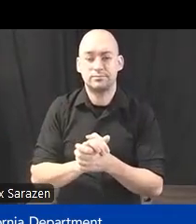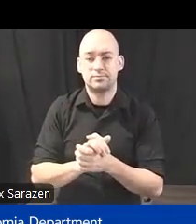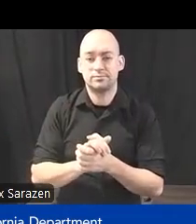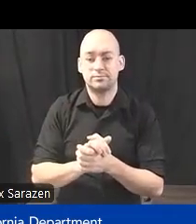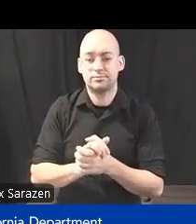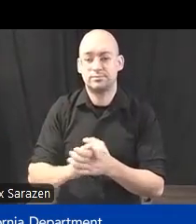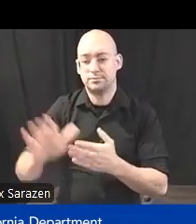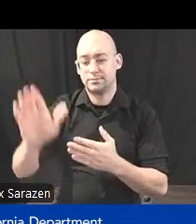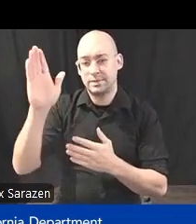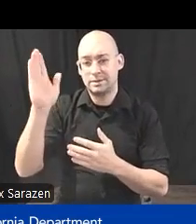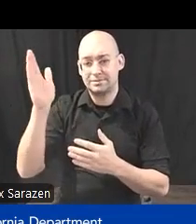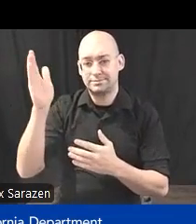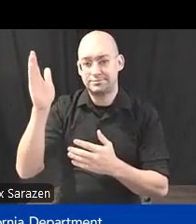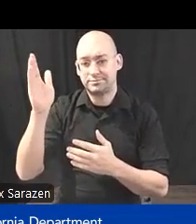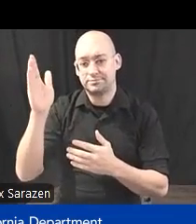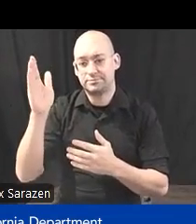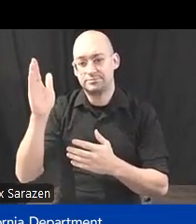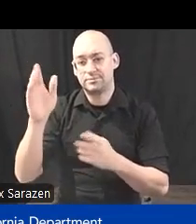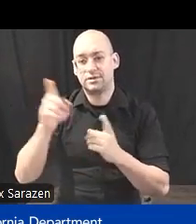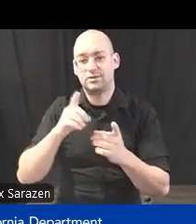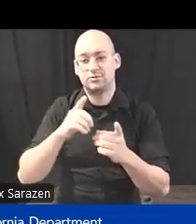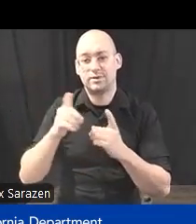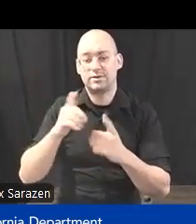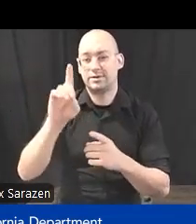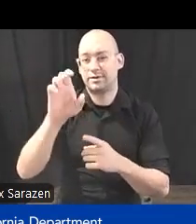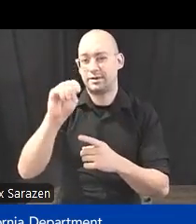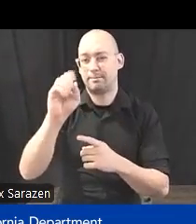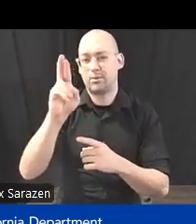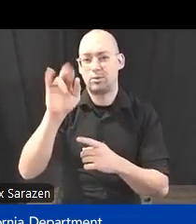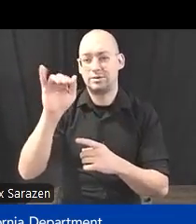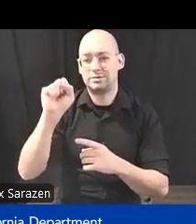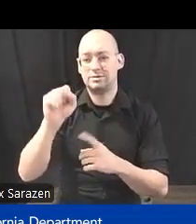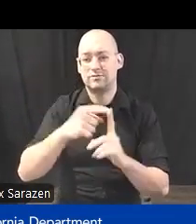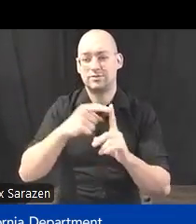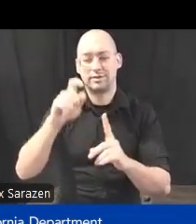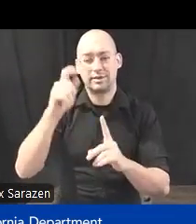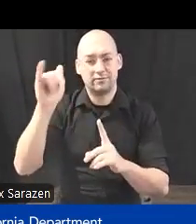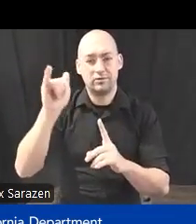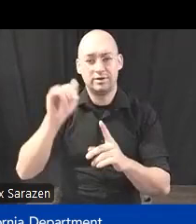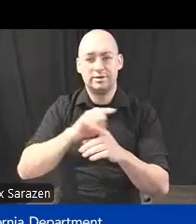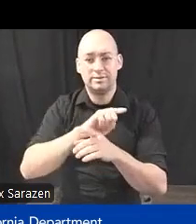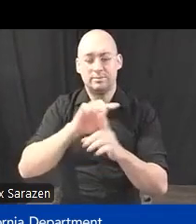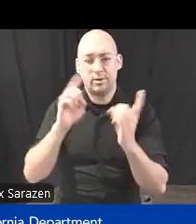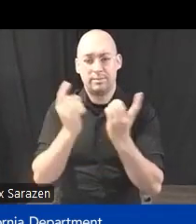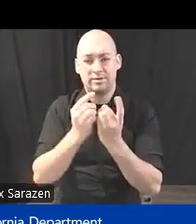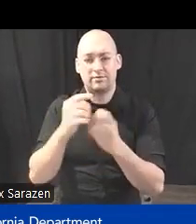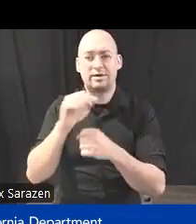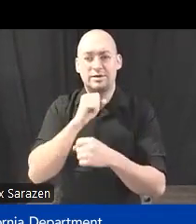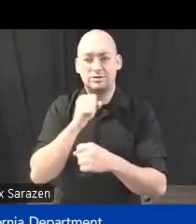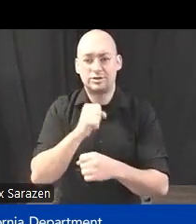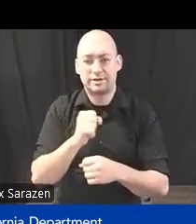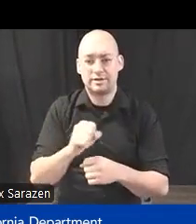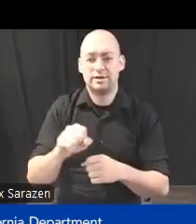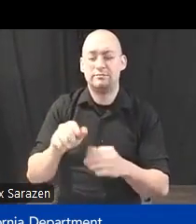present Director DeMorris from the California Department of Aging to provide some opening